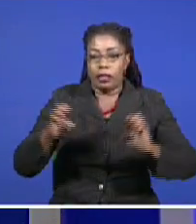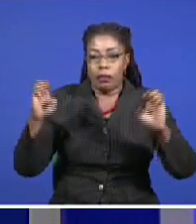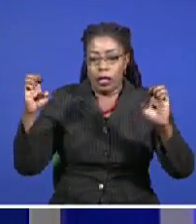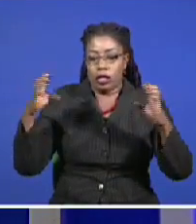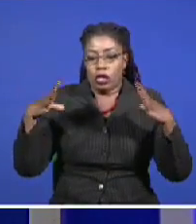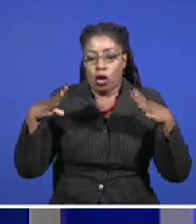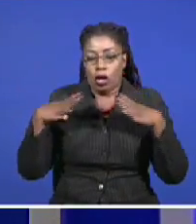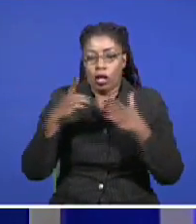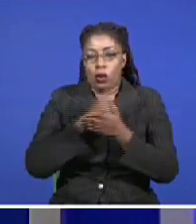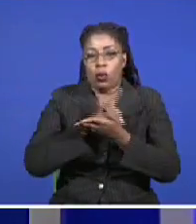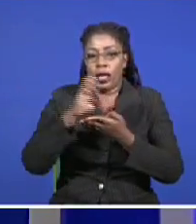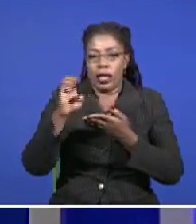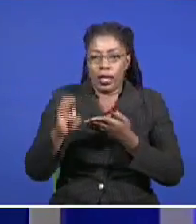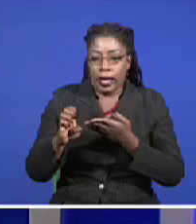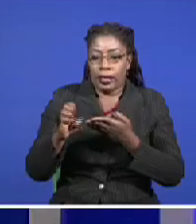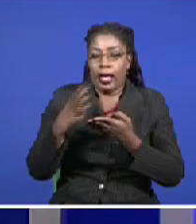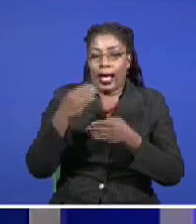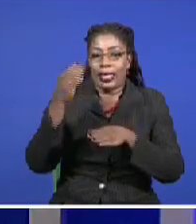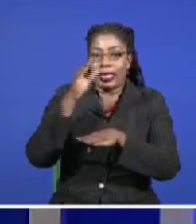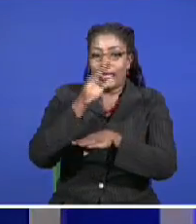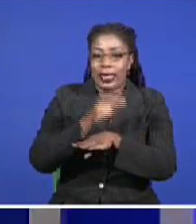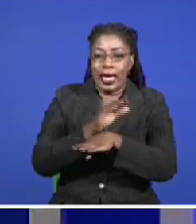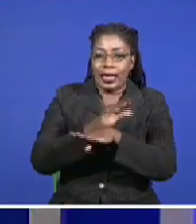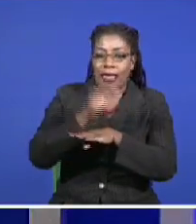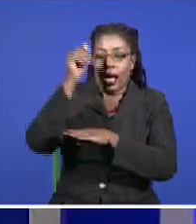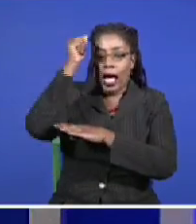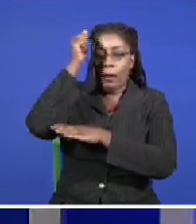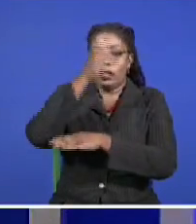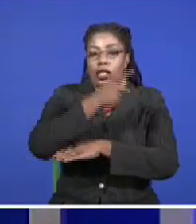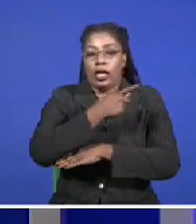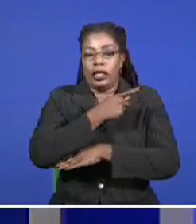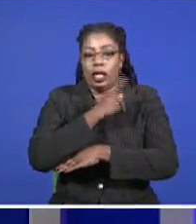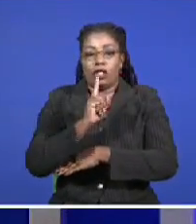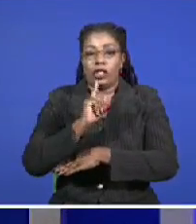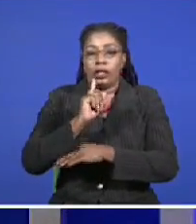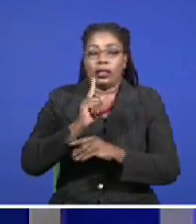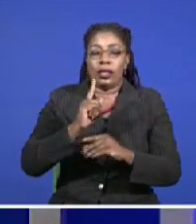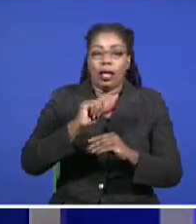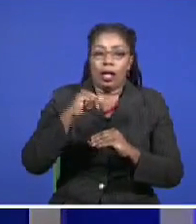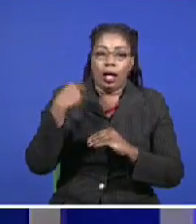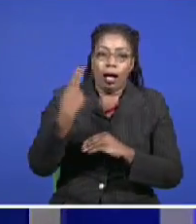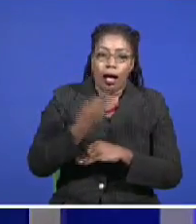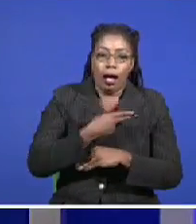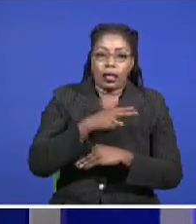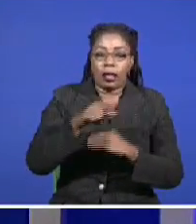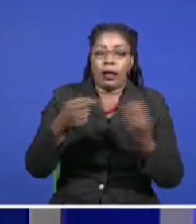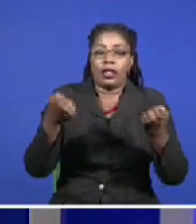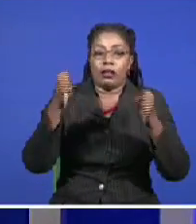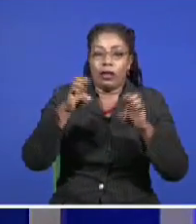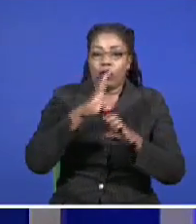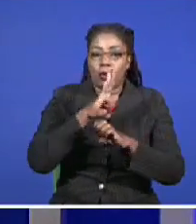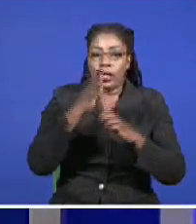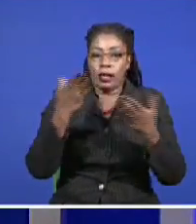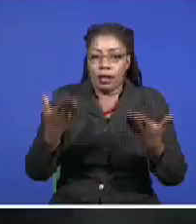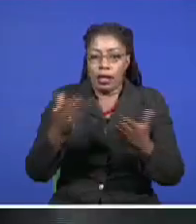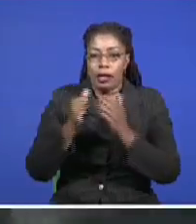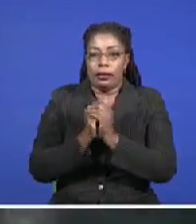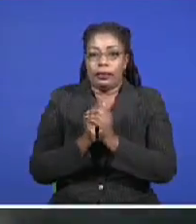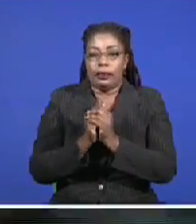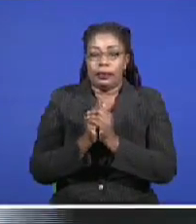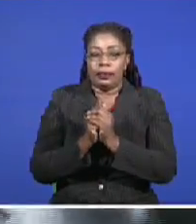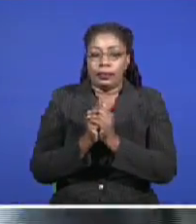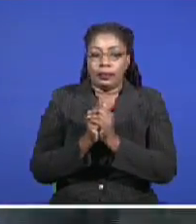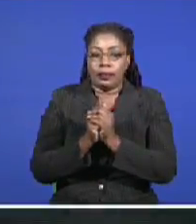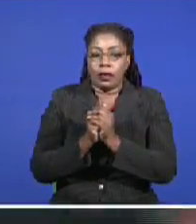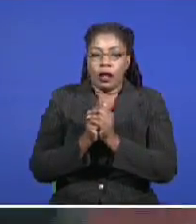is upon us, and tonight, Amajal Knowles tells us about an event for those of you who will be here in the Capitol. Well, for all